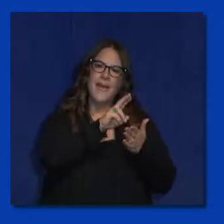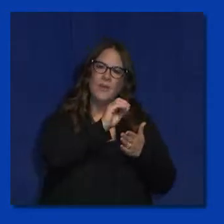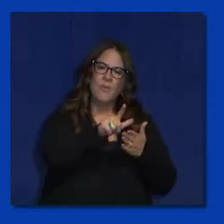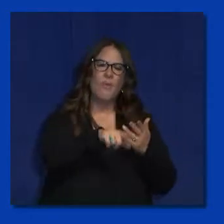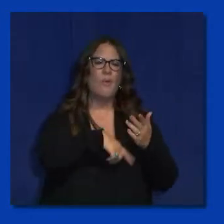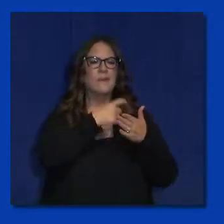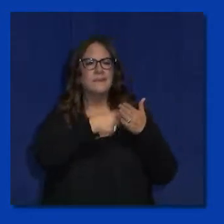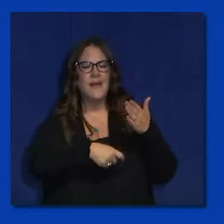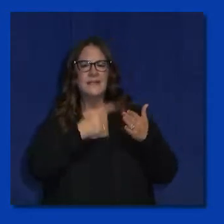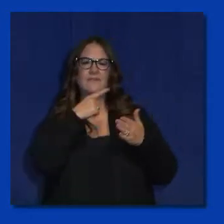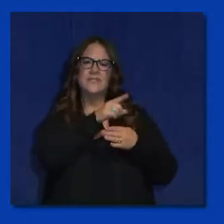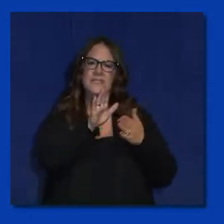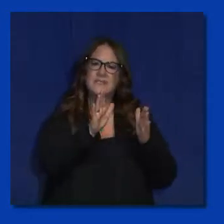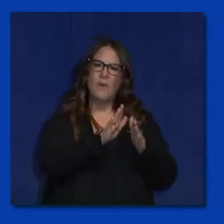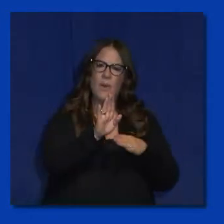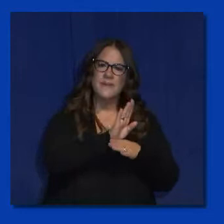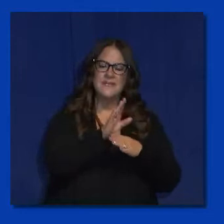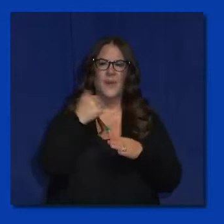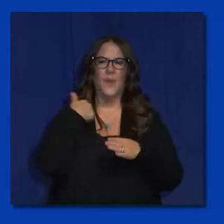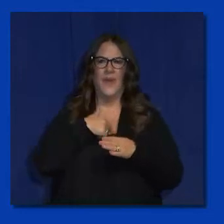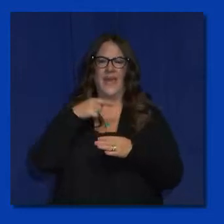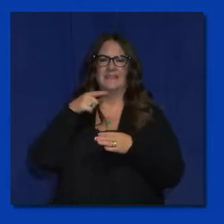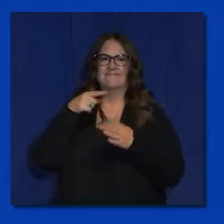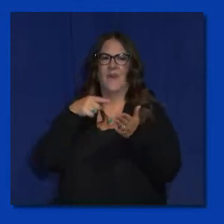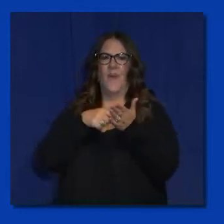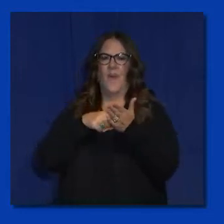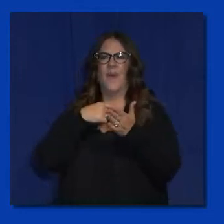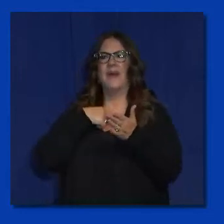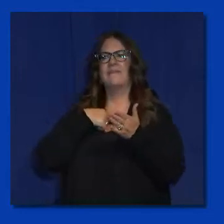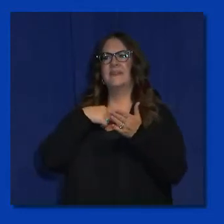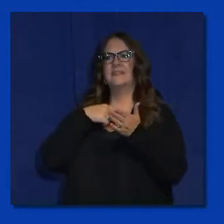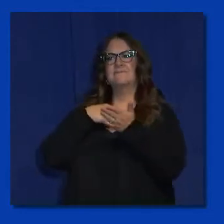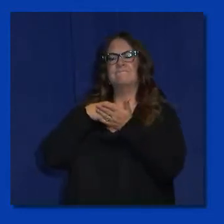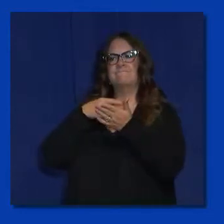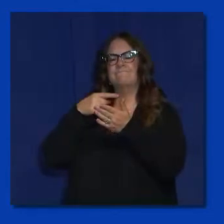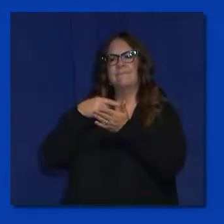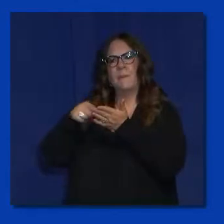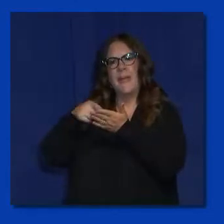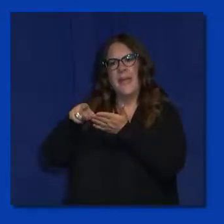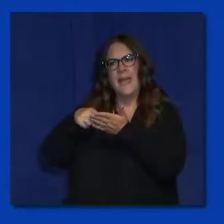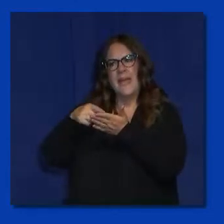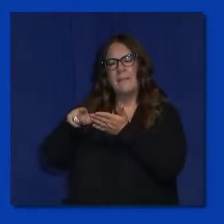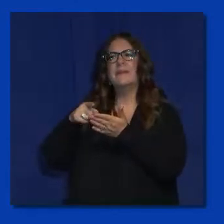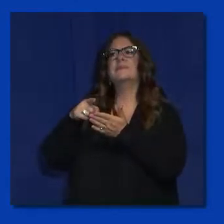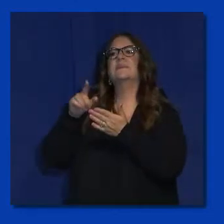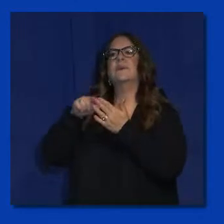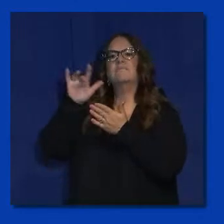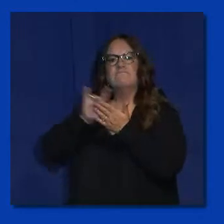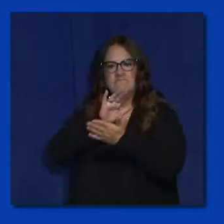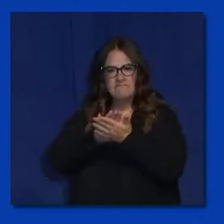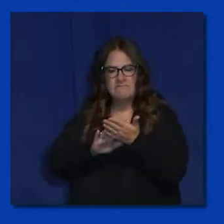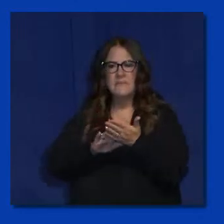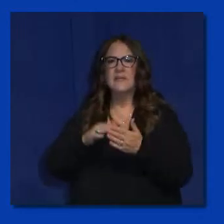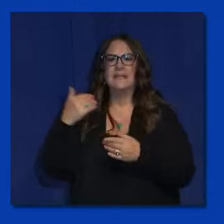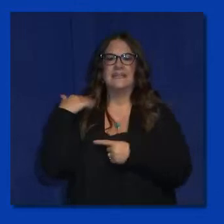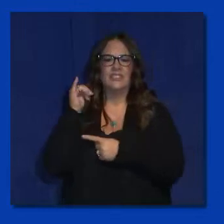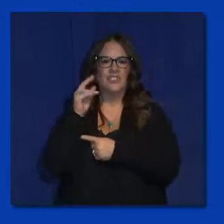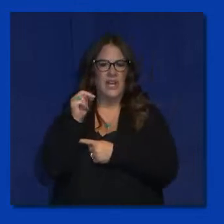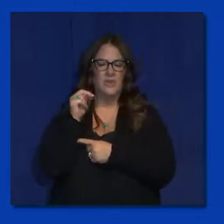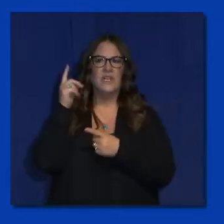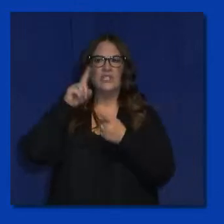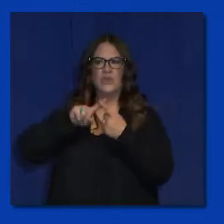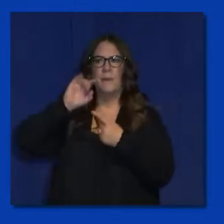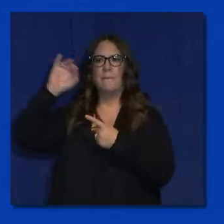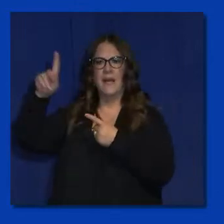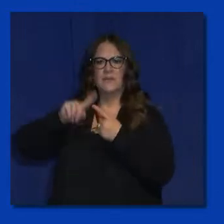We need to start paying that debt down. You start repaying the federal government. That's why we put $3 billion in the January budget. We also want